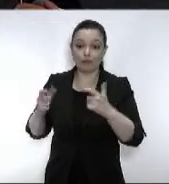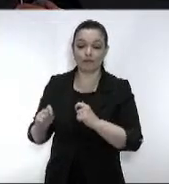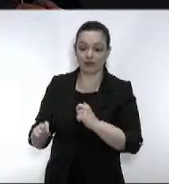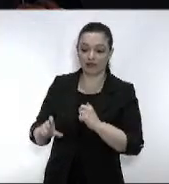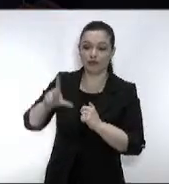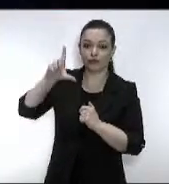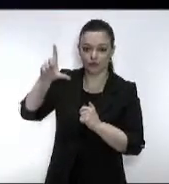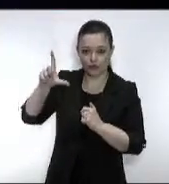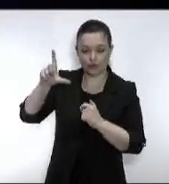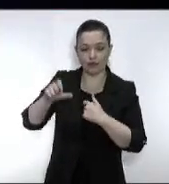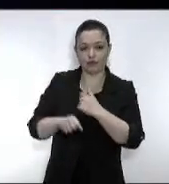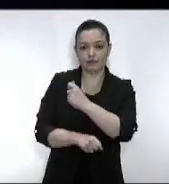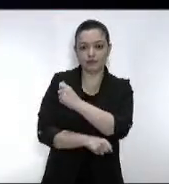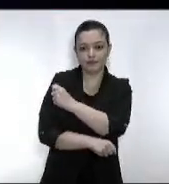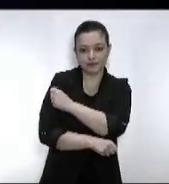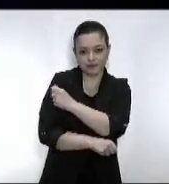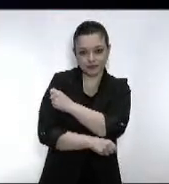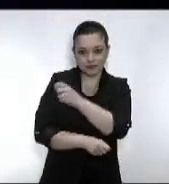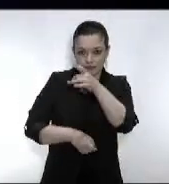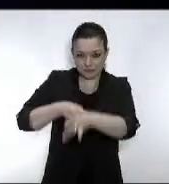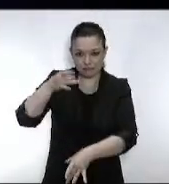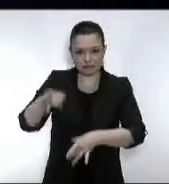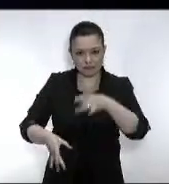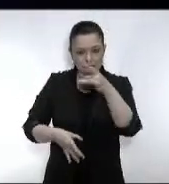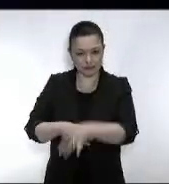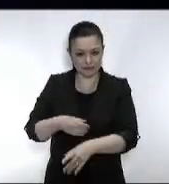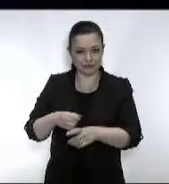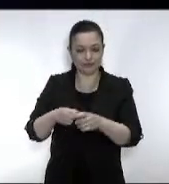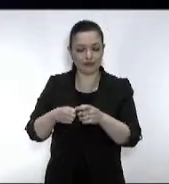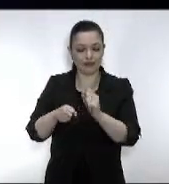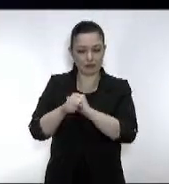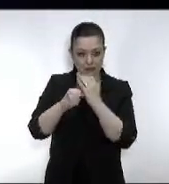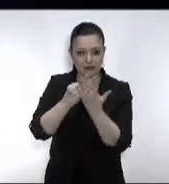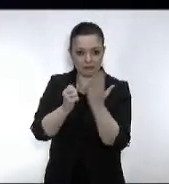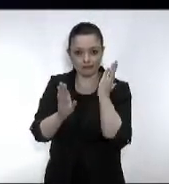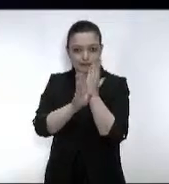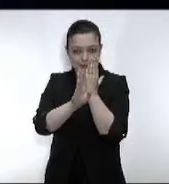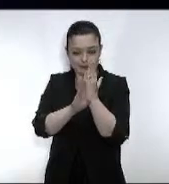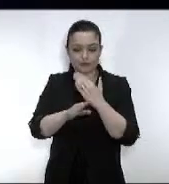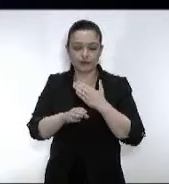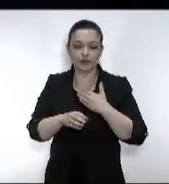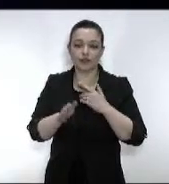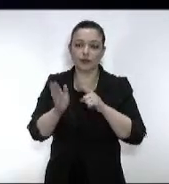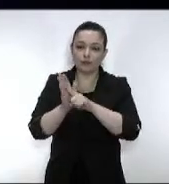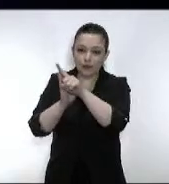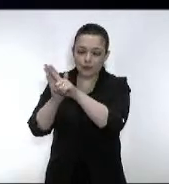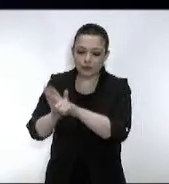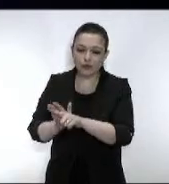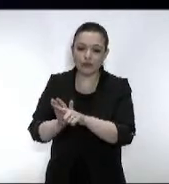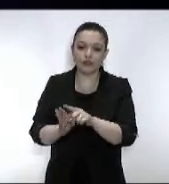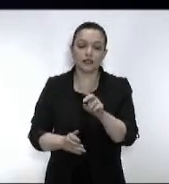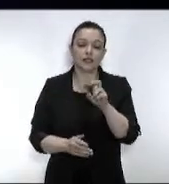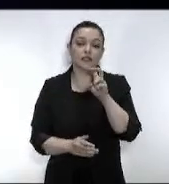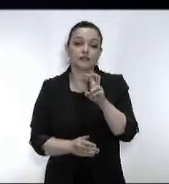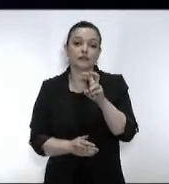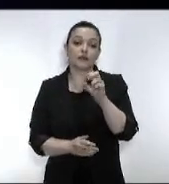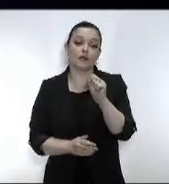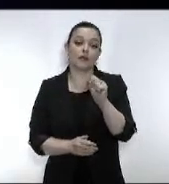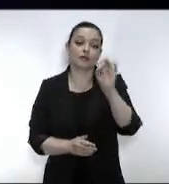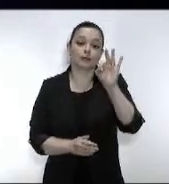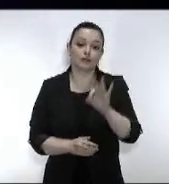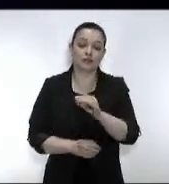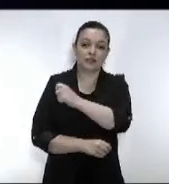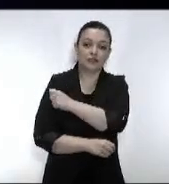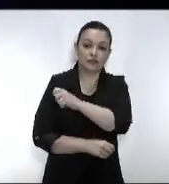of students who have not finished their academic year this year, the pandemic. And when we found out